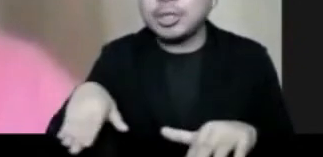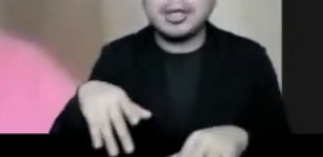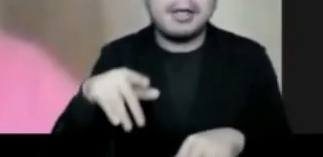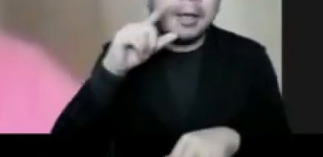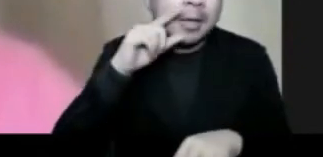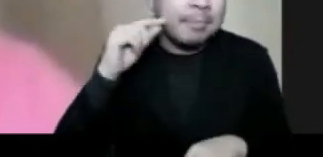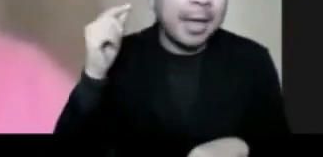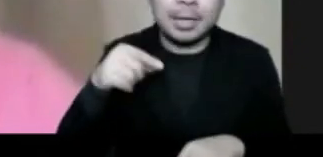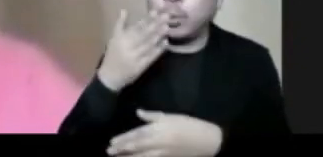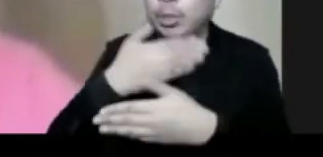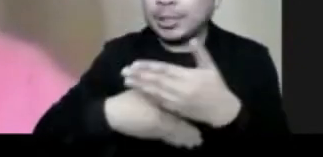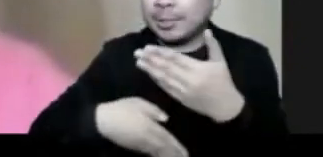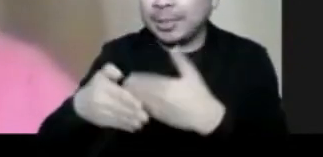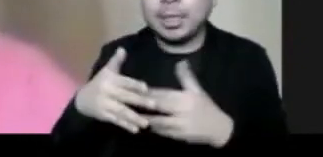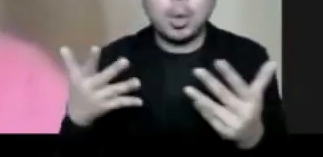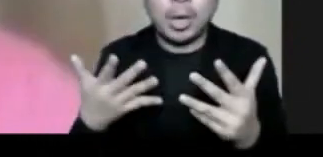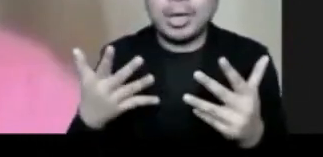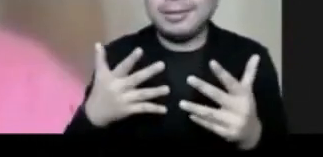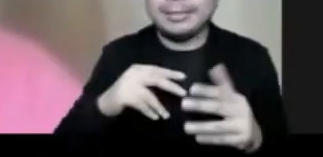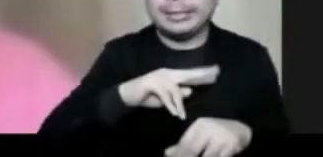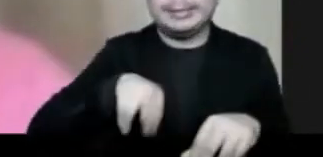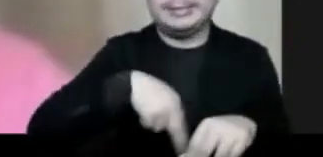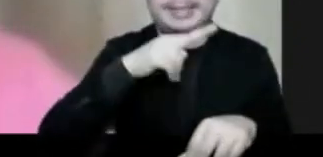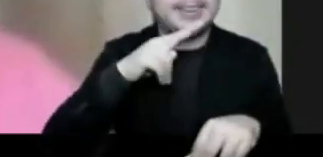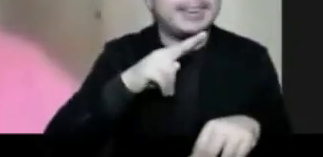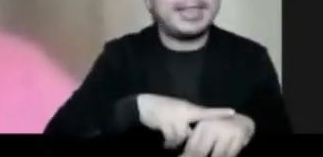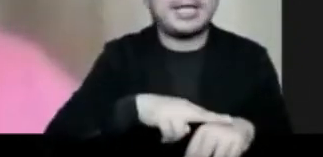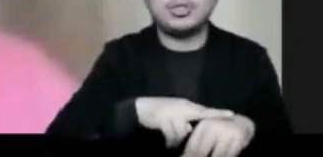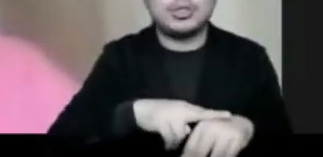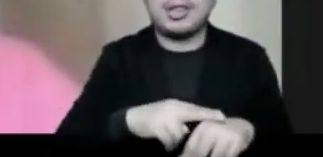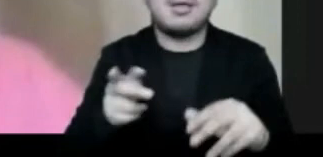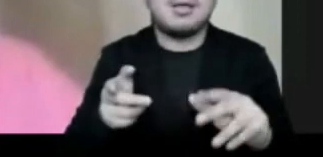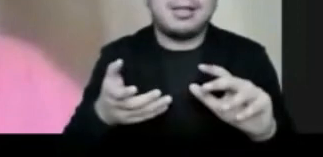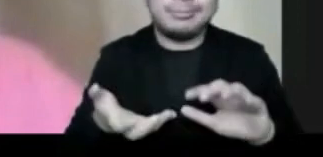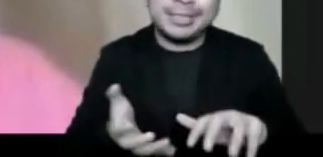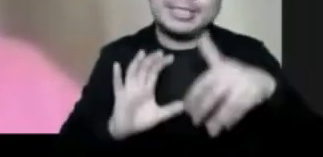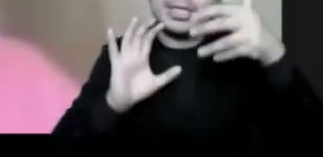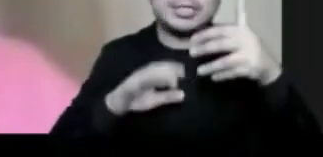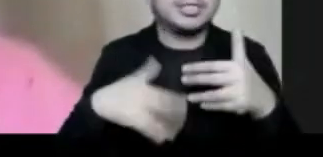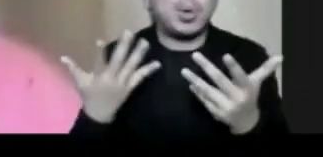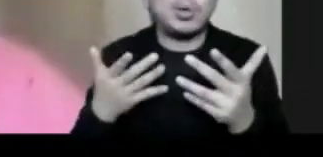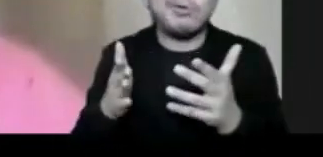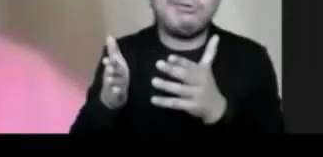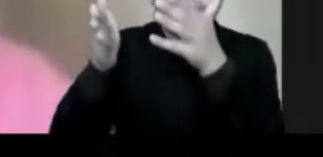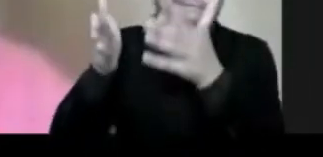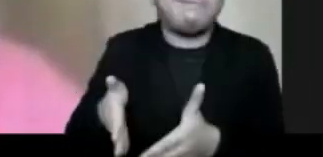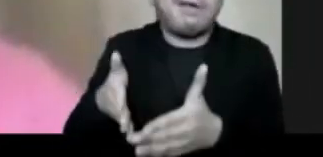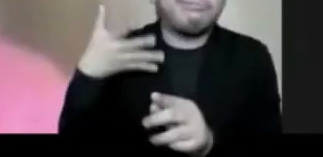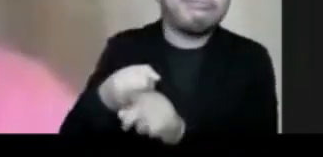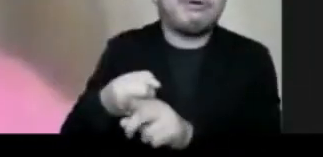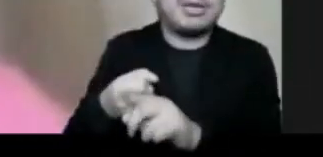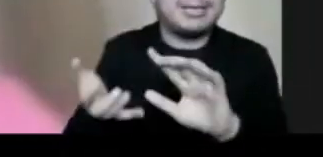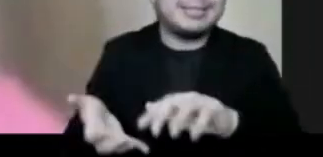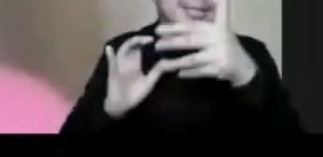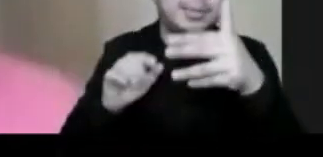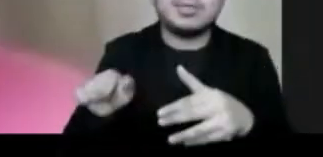human-induced disasters, excuse me. He is currently working as Disability Inclusive DRR Global Advisor with CBM